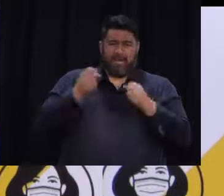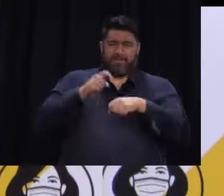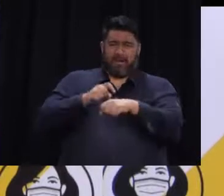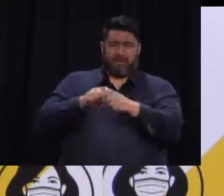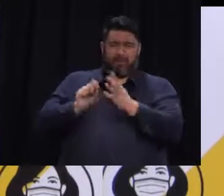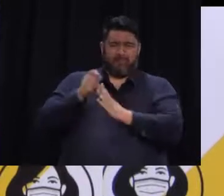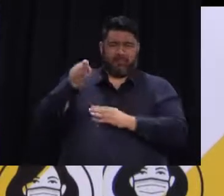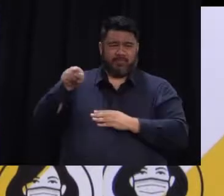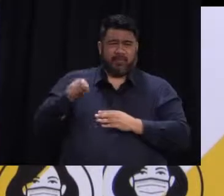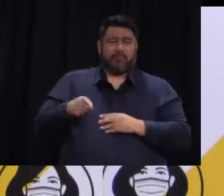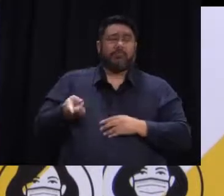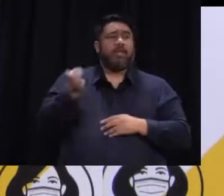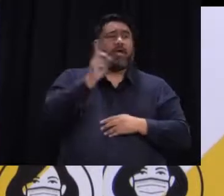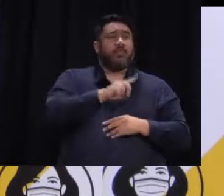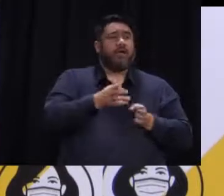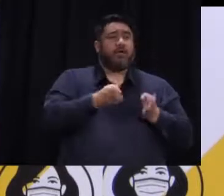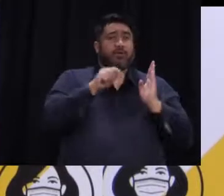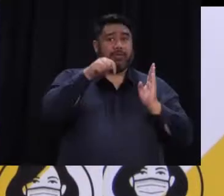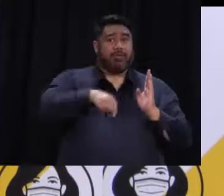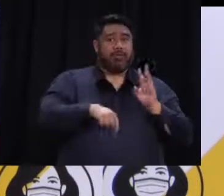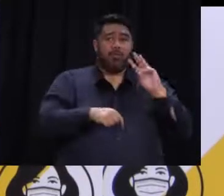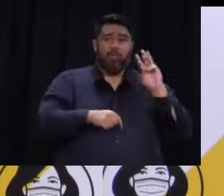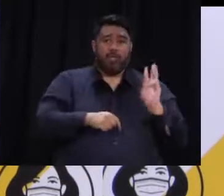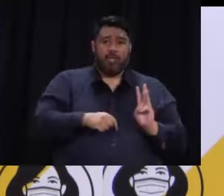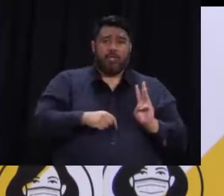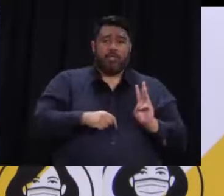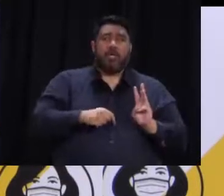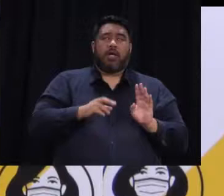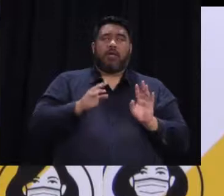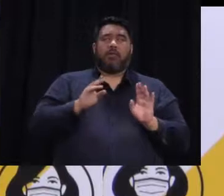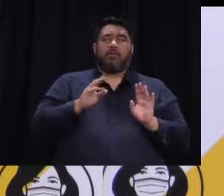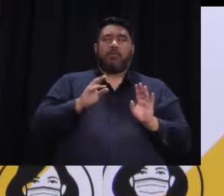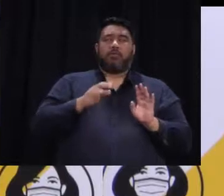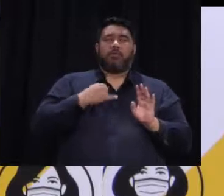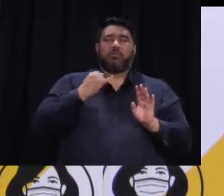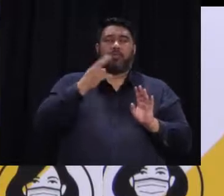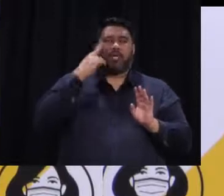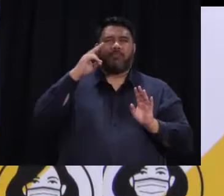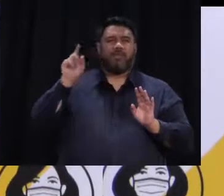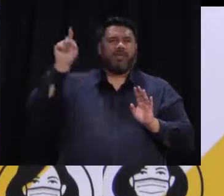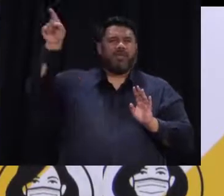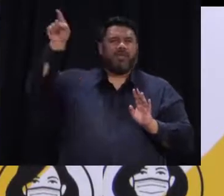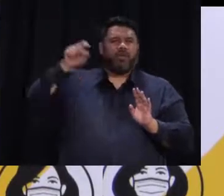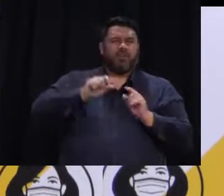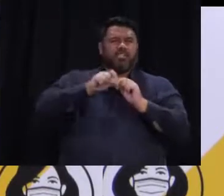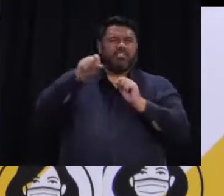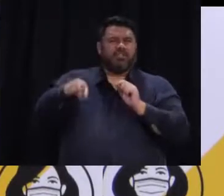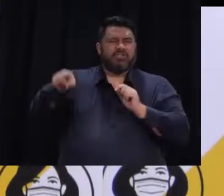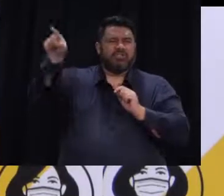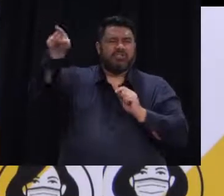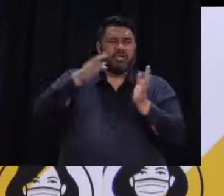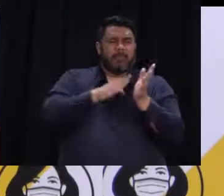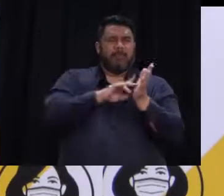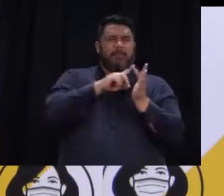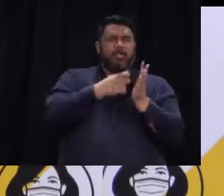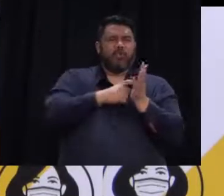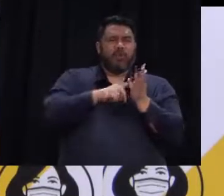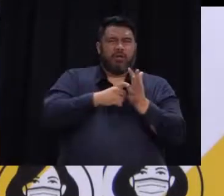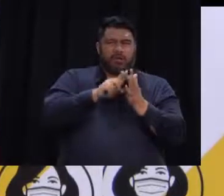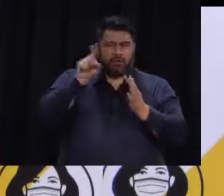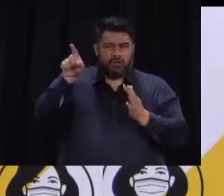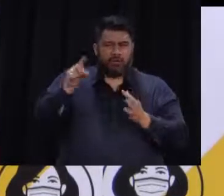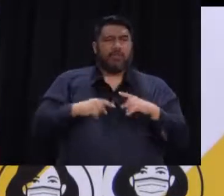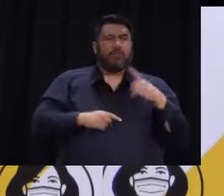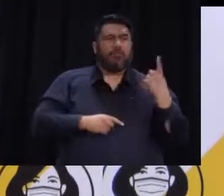got the one facility here in Wellington, that's I'm going to give it the wrong name, the one on the terrace, the Grand Mercure on the terrace, and then one in Christchurch,